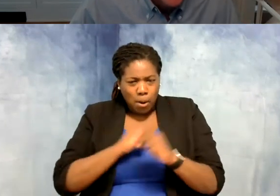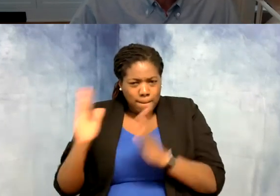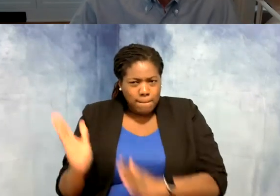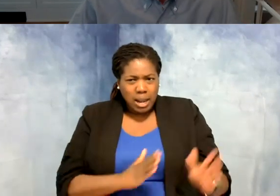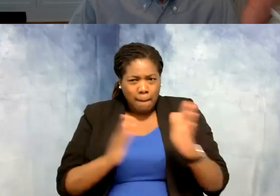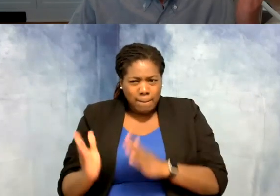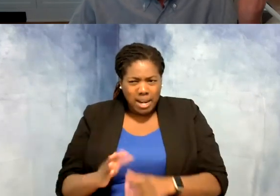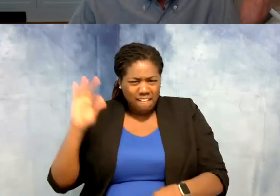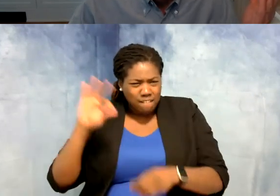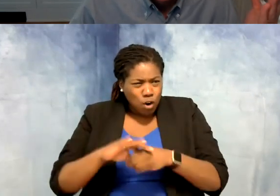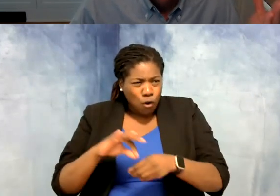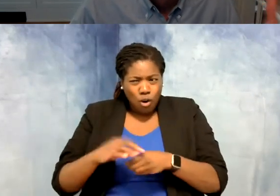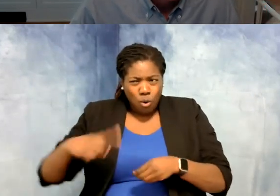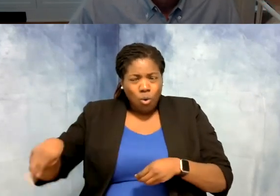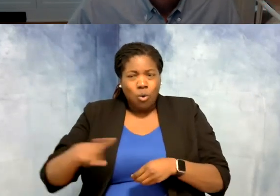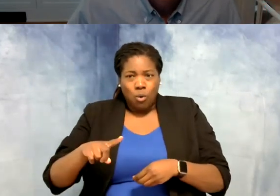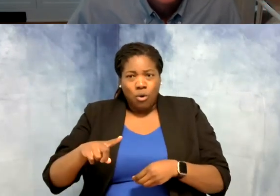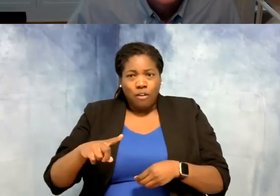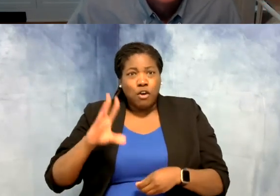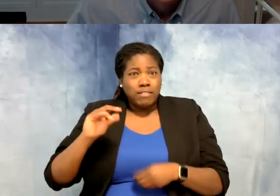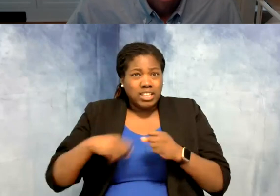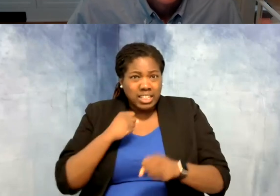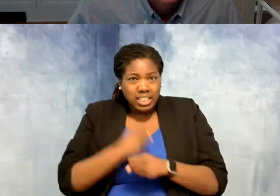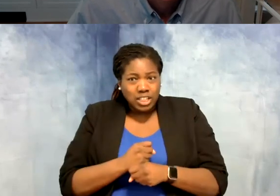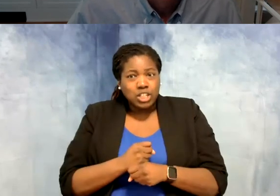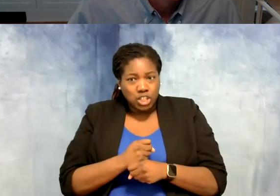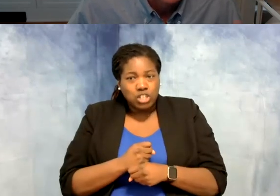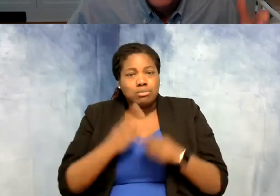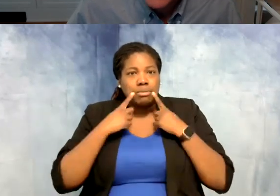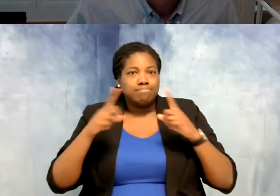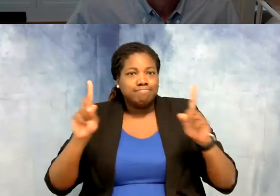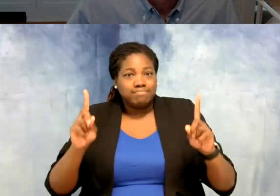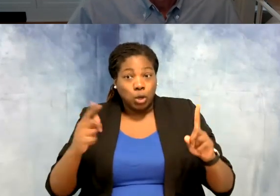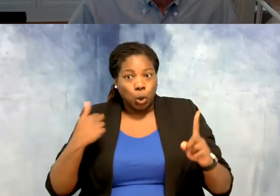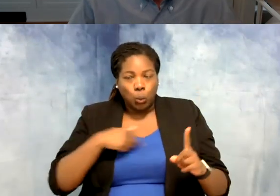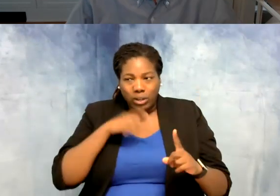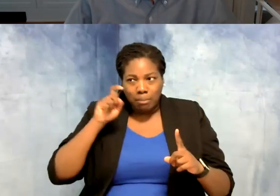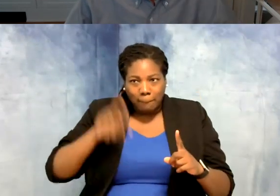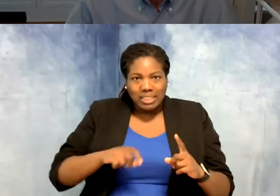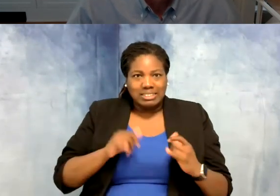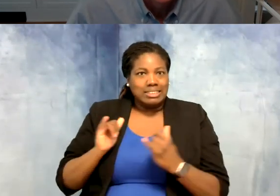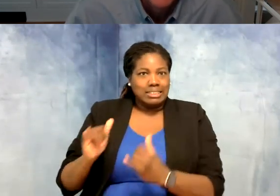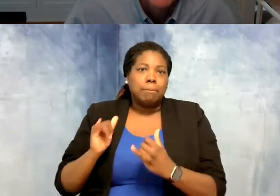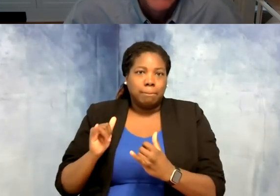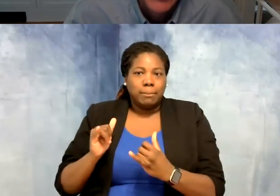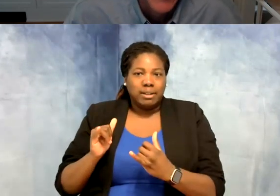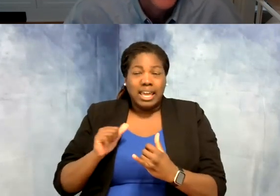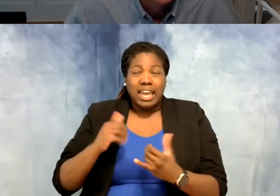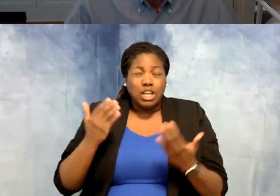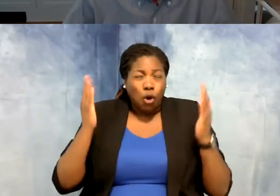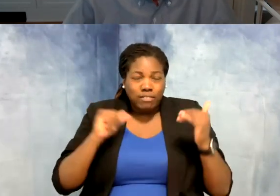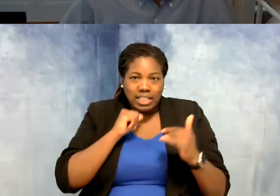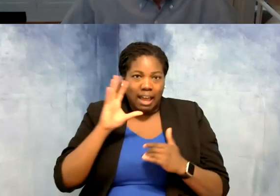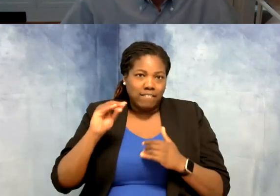and voted, right, for 50 years to achieve this result. We have to do the same thing. And hopefully it won't take 50